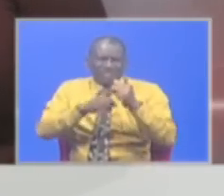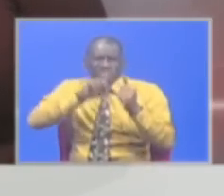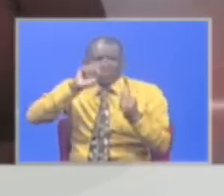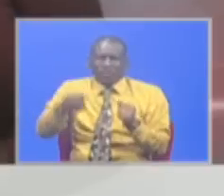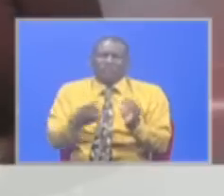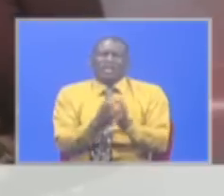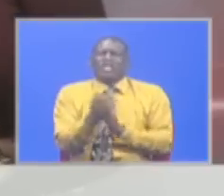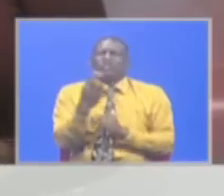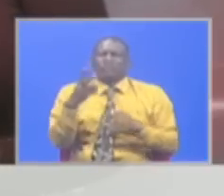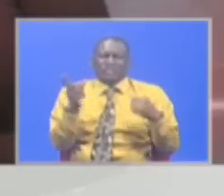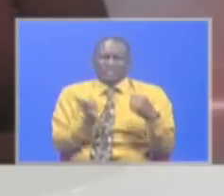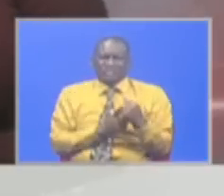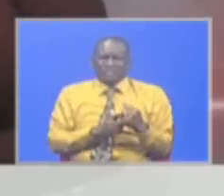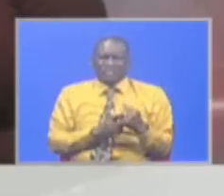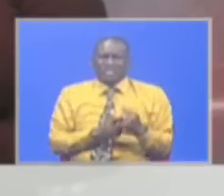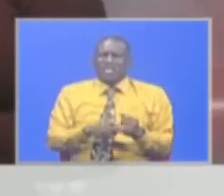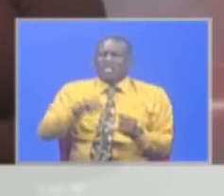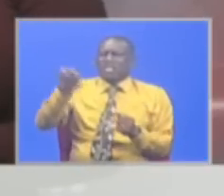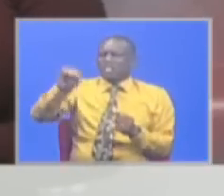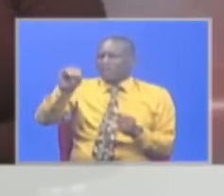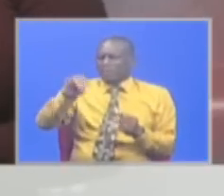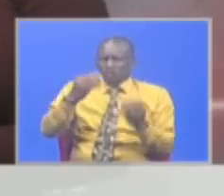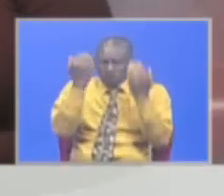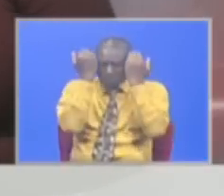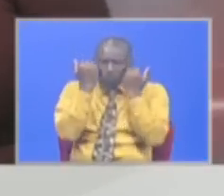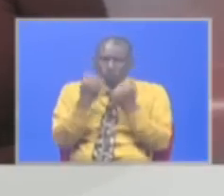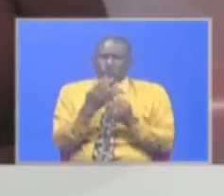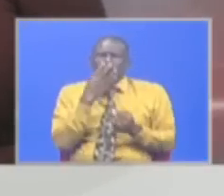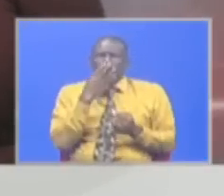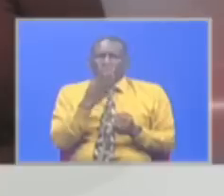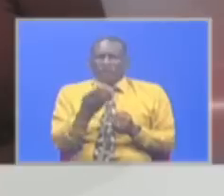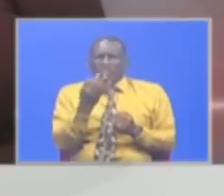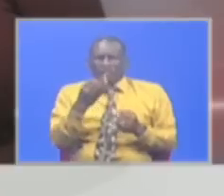16,026. In the Magistrates Court,